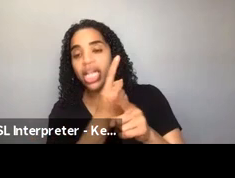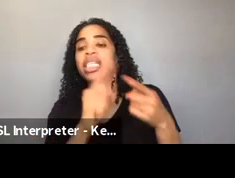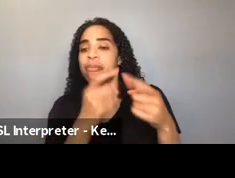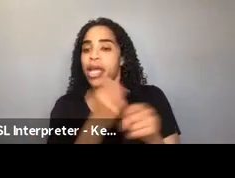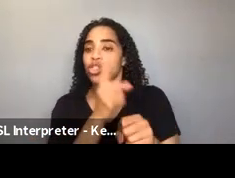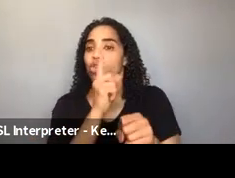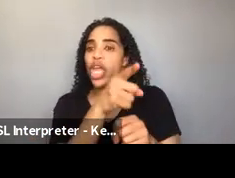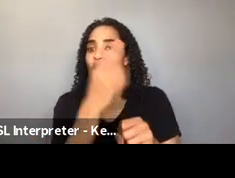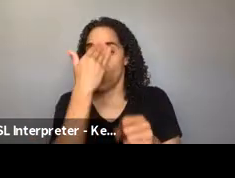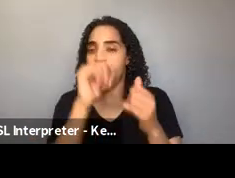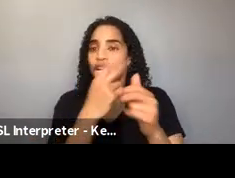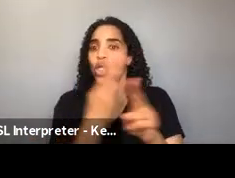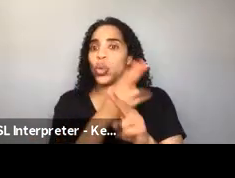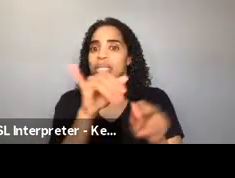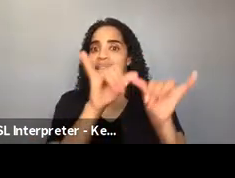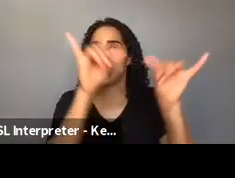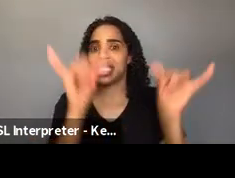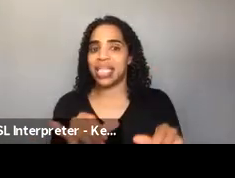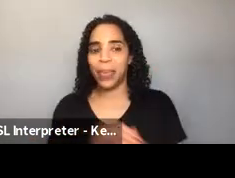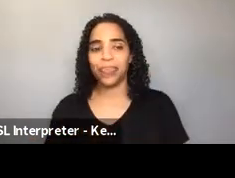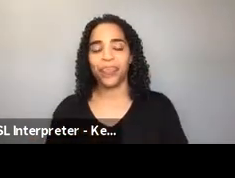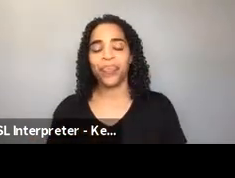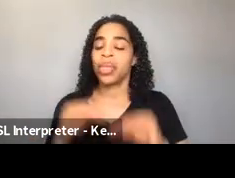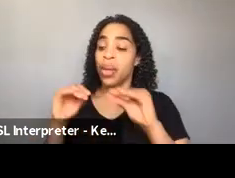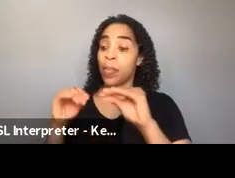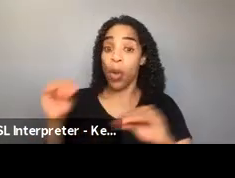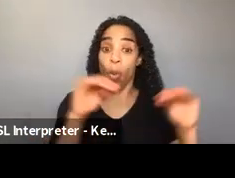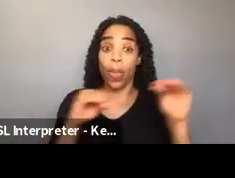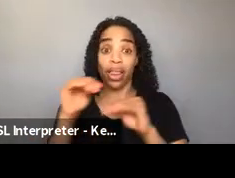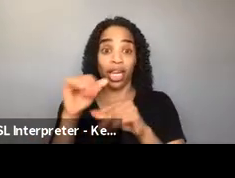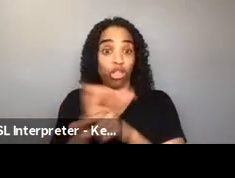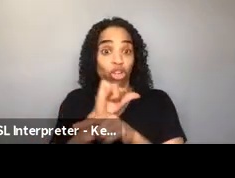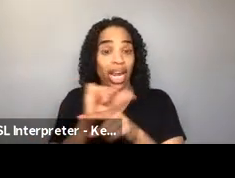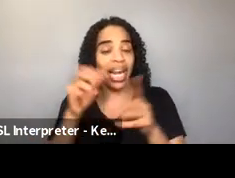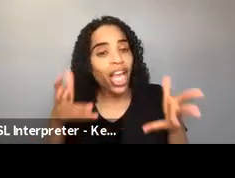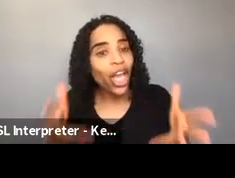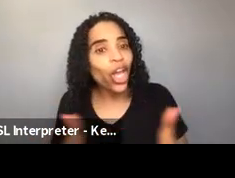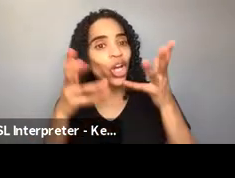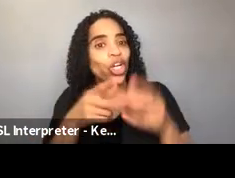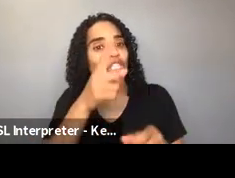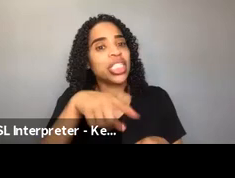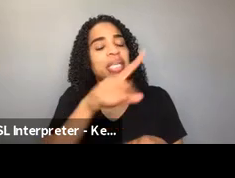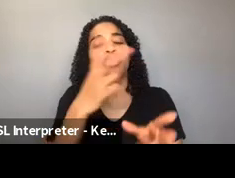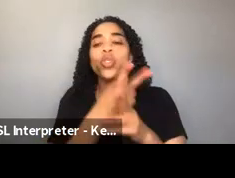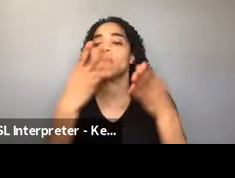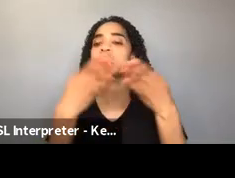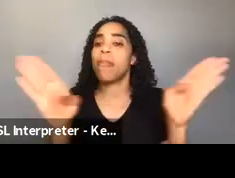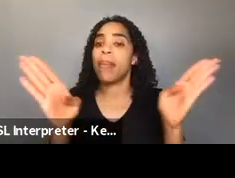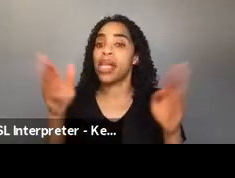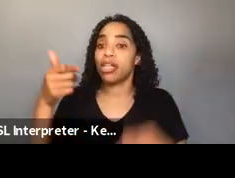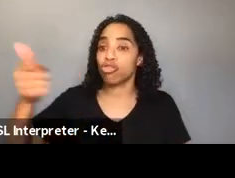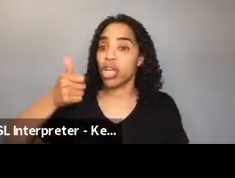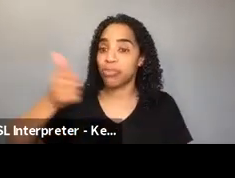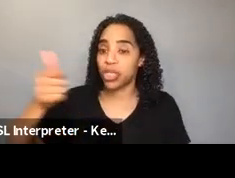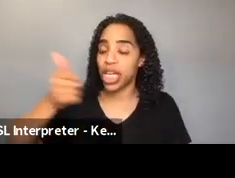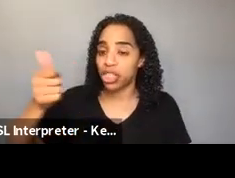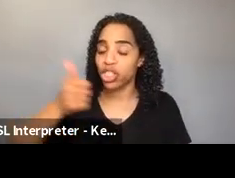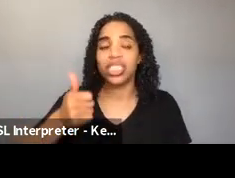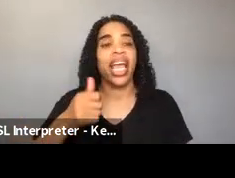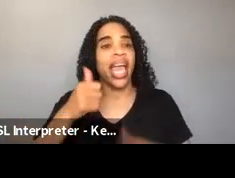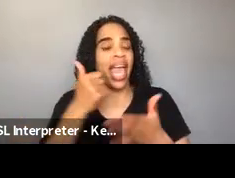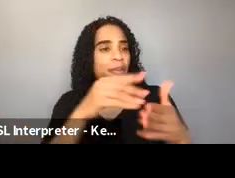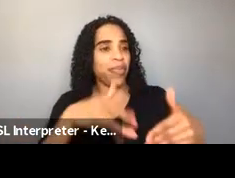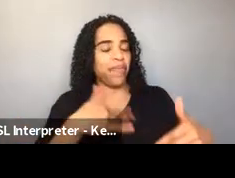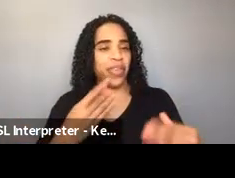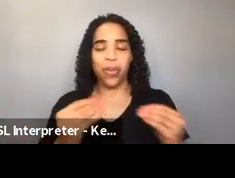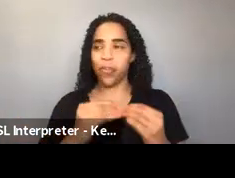system effectively. Mobility training encourages the use of public transportation by building rider confidence